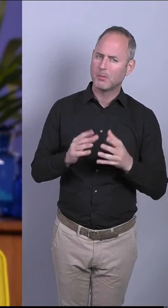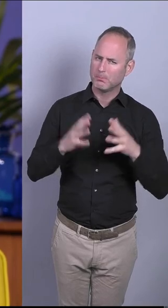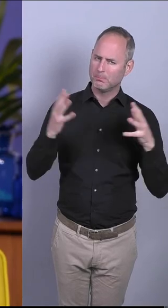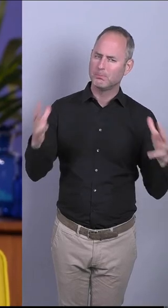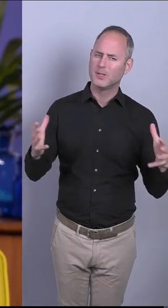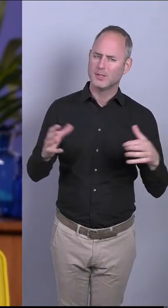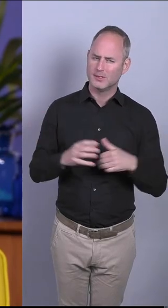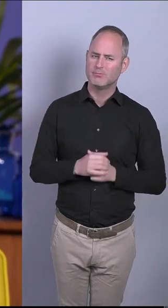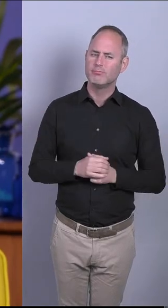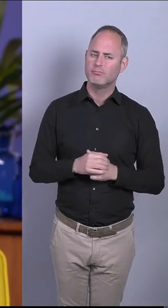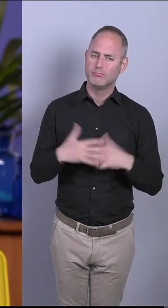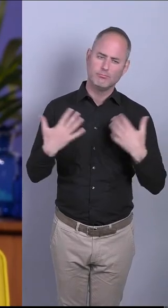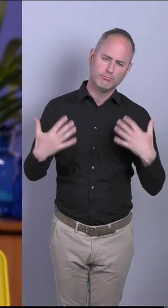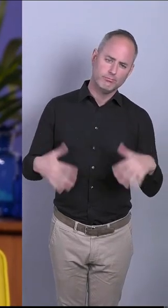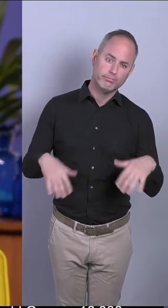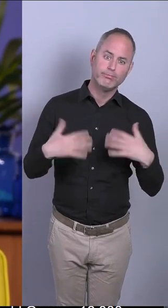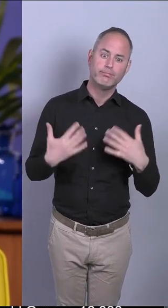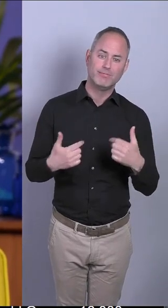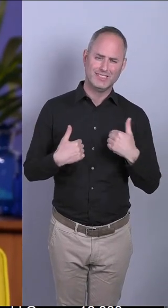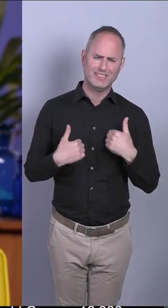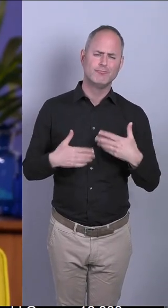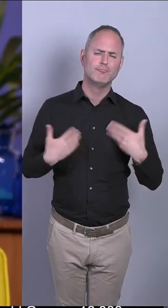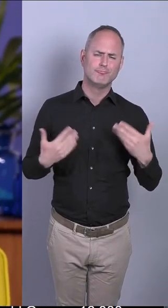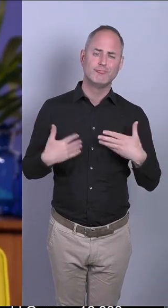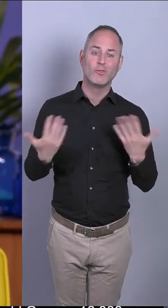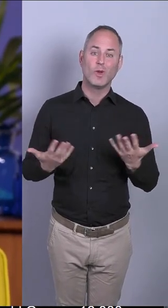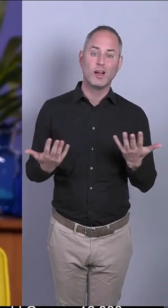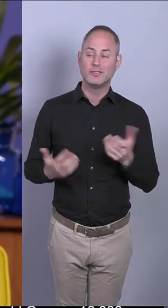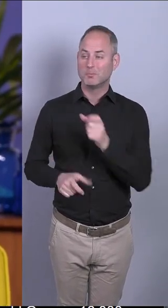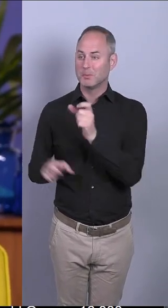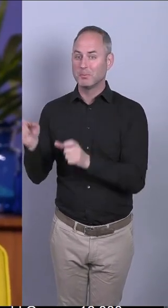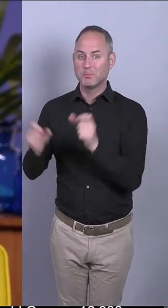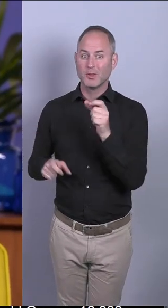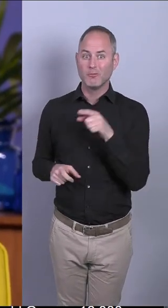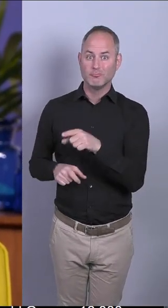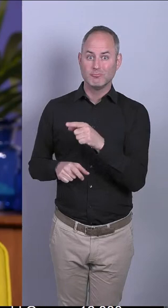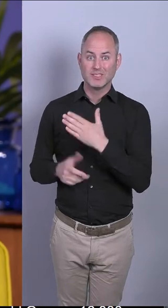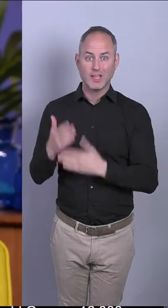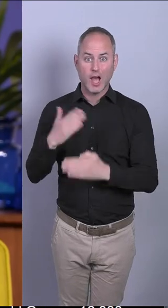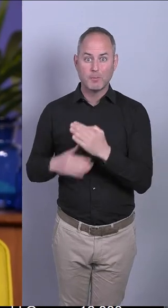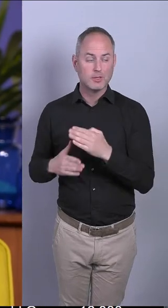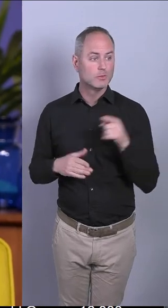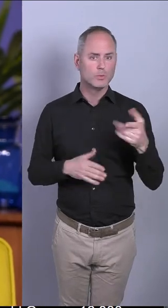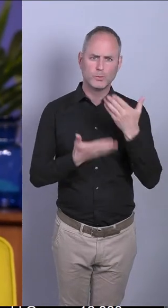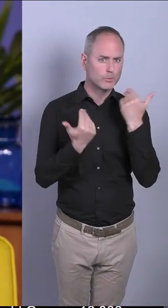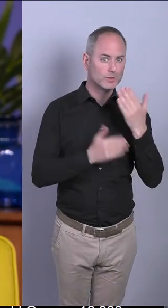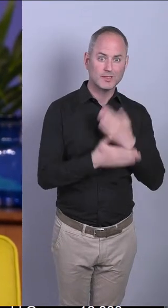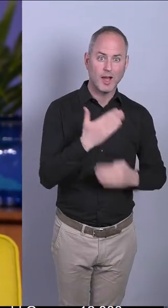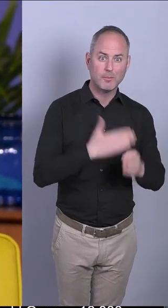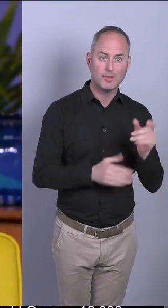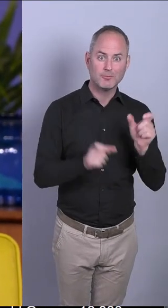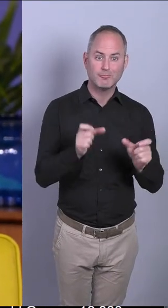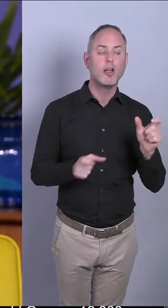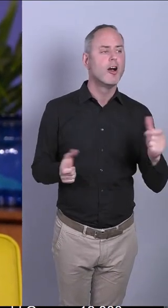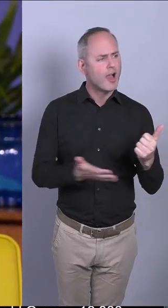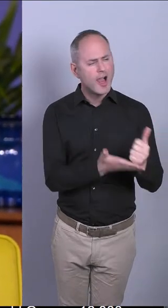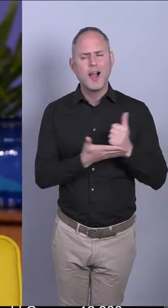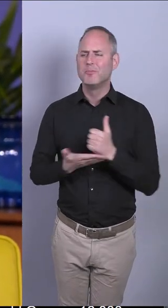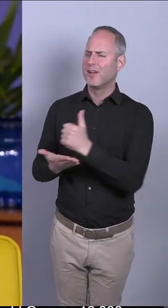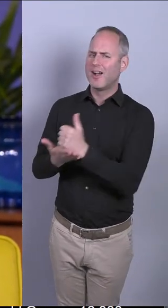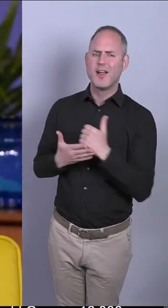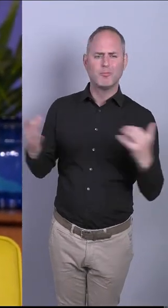And for us, it is a special joy to have people with and without disabilities